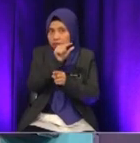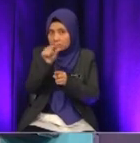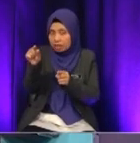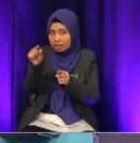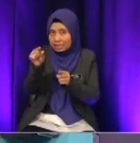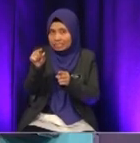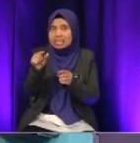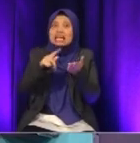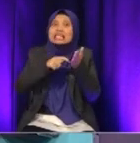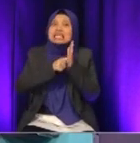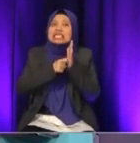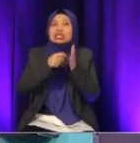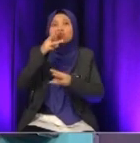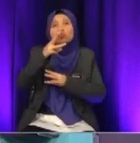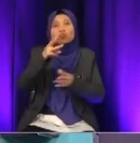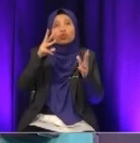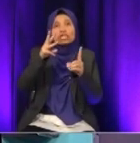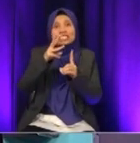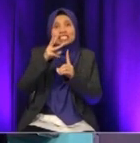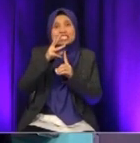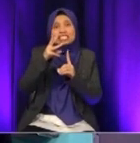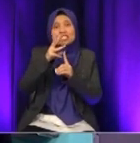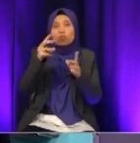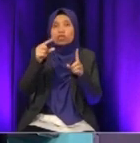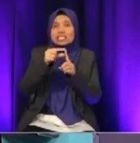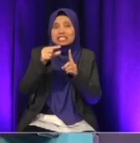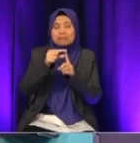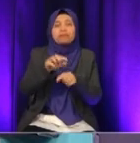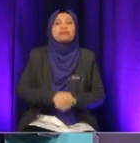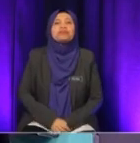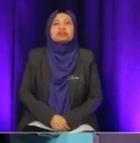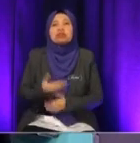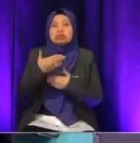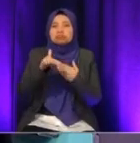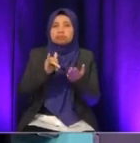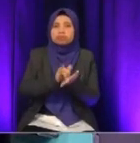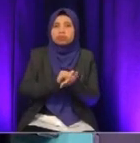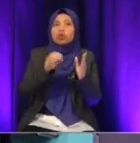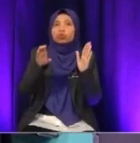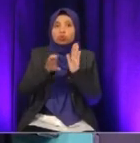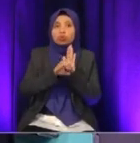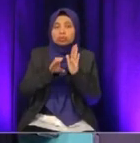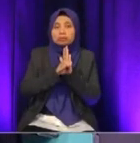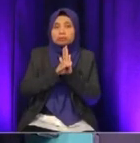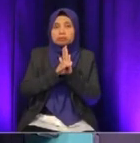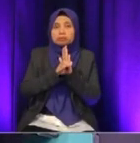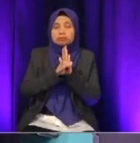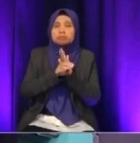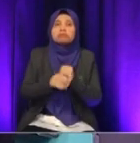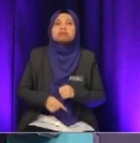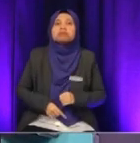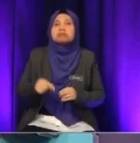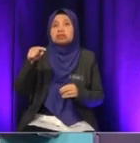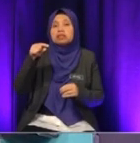keywords noted in the question. All right. Okay, so I'm going to show the first example. Mm-hmm. Okay, so this